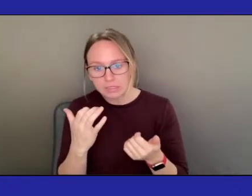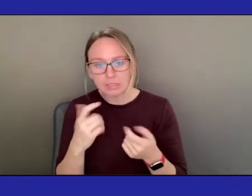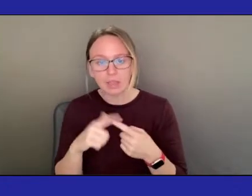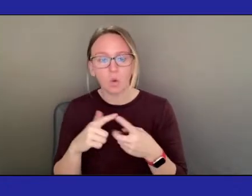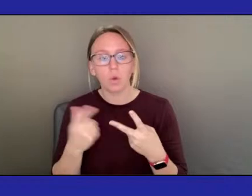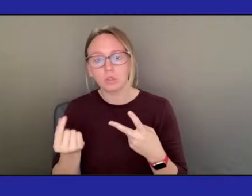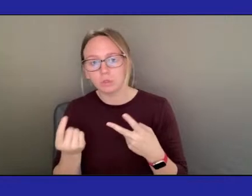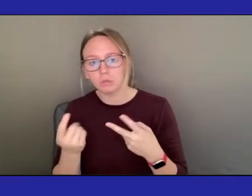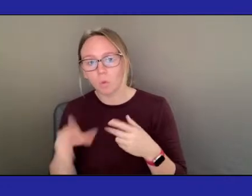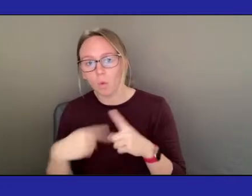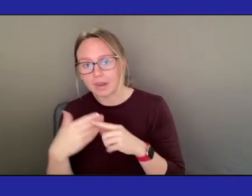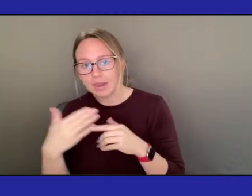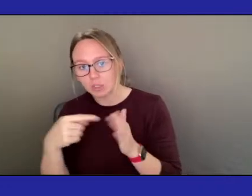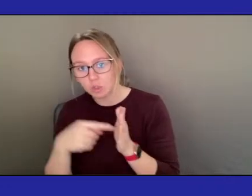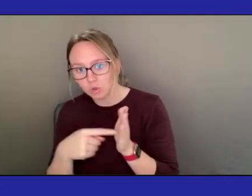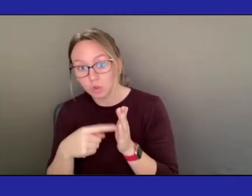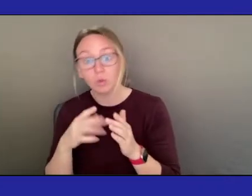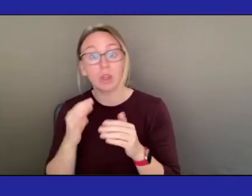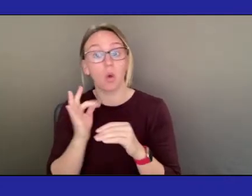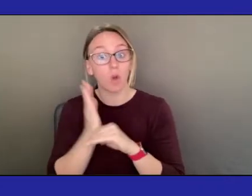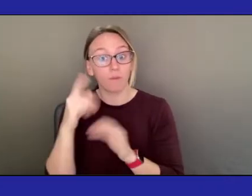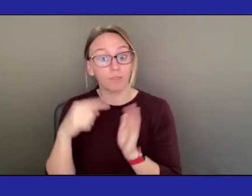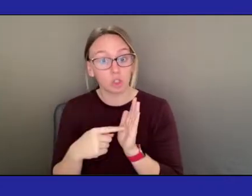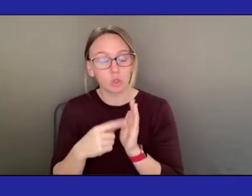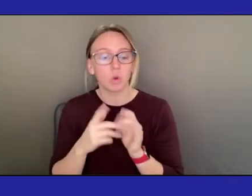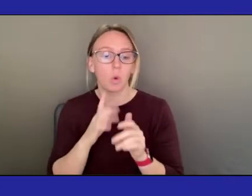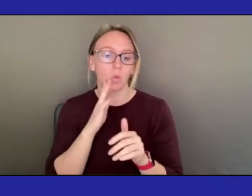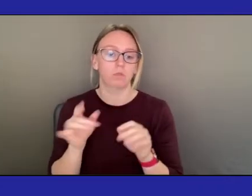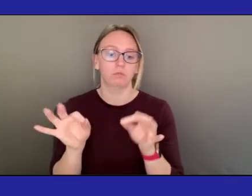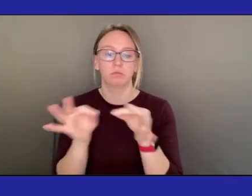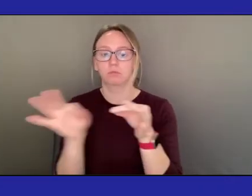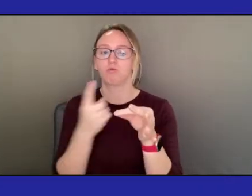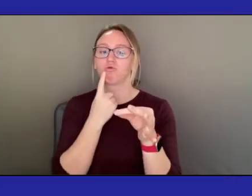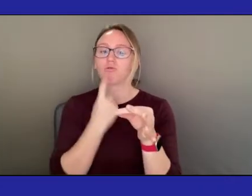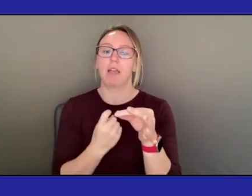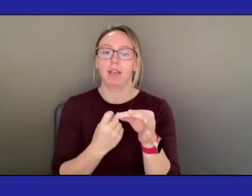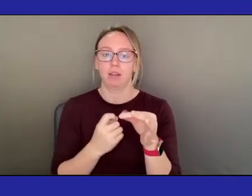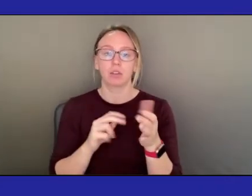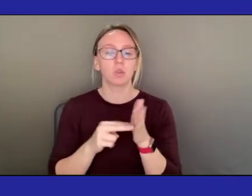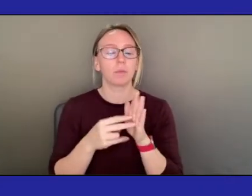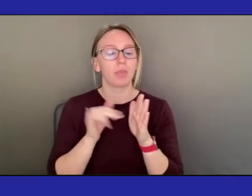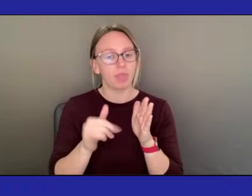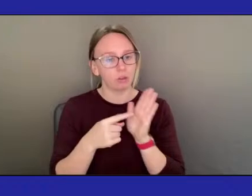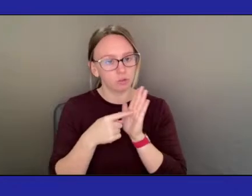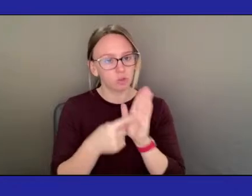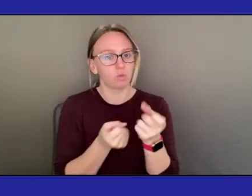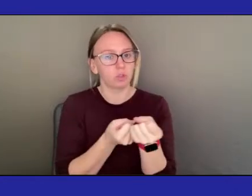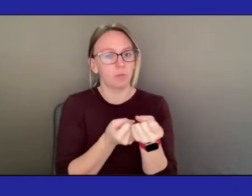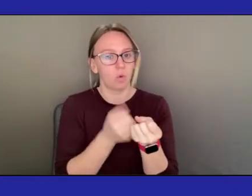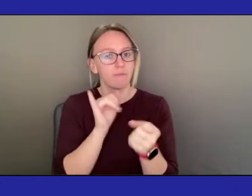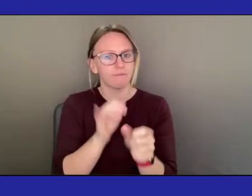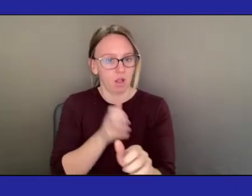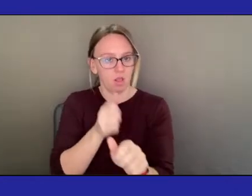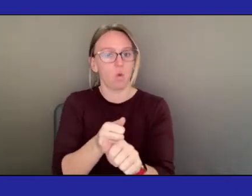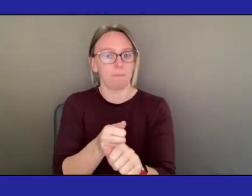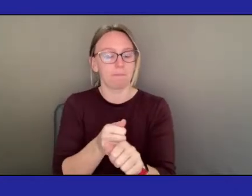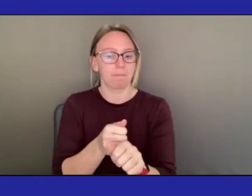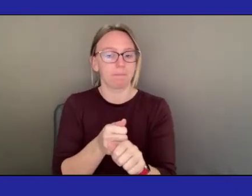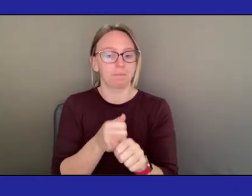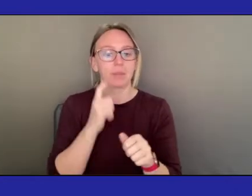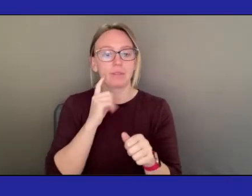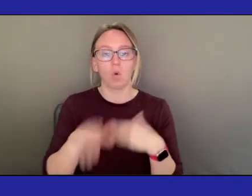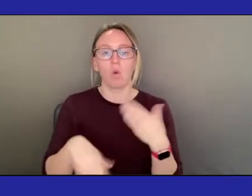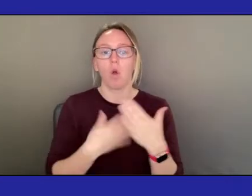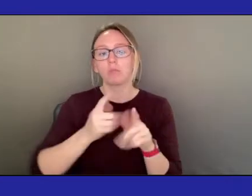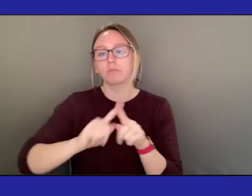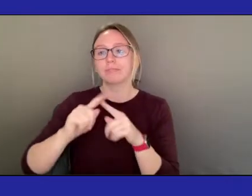And if it's overdue, it would be in red. And so this really just helps to promote that follow-up in terms of all of the screening things